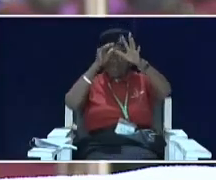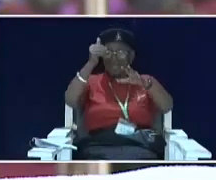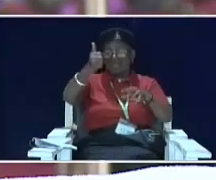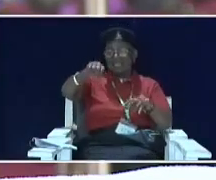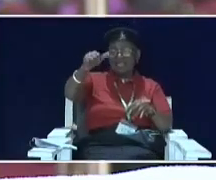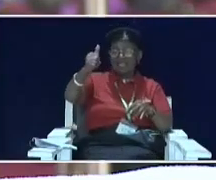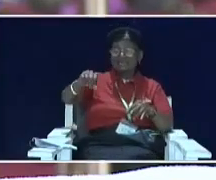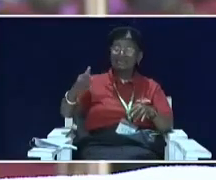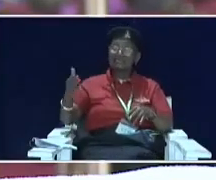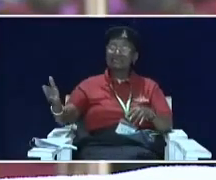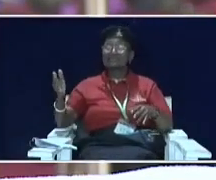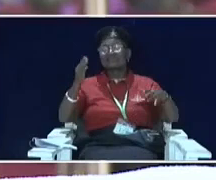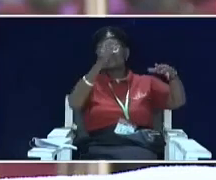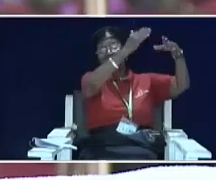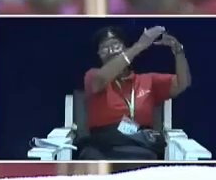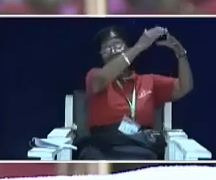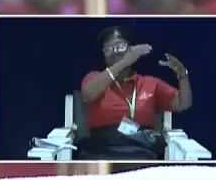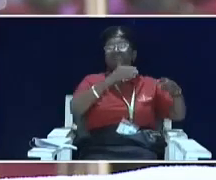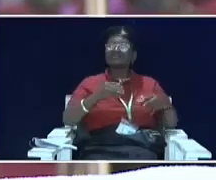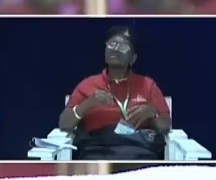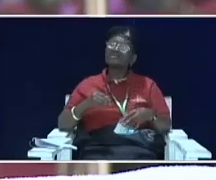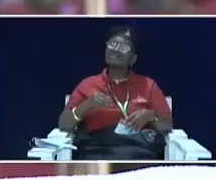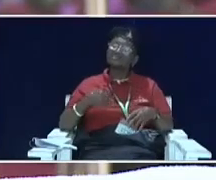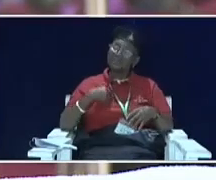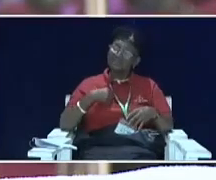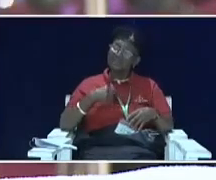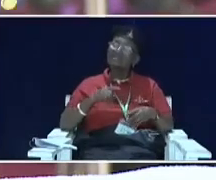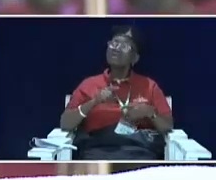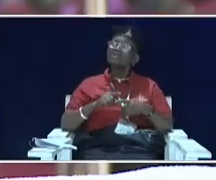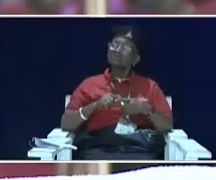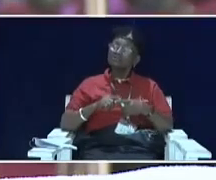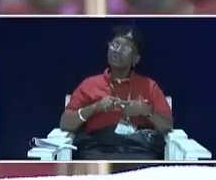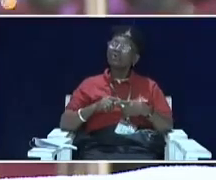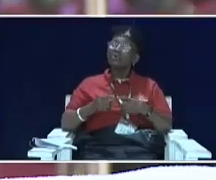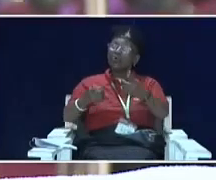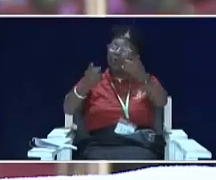anything blocking my access to you,